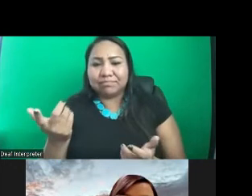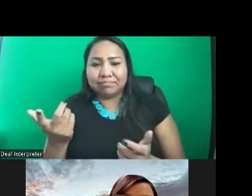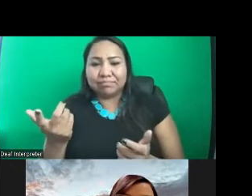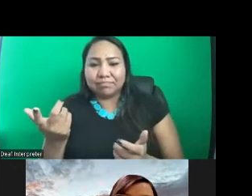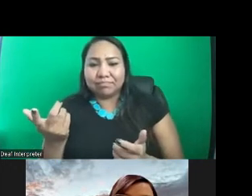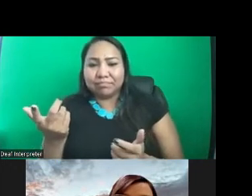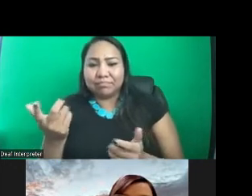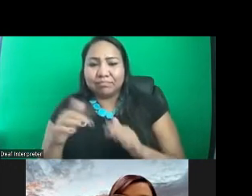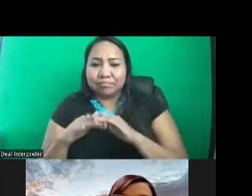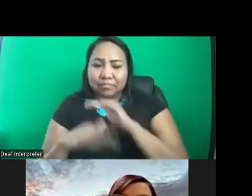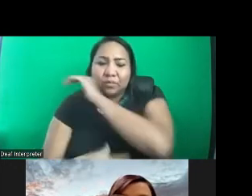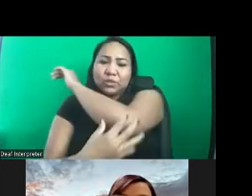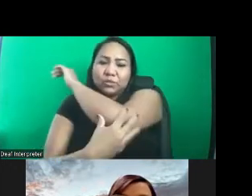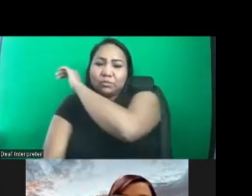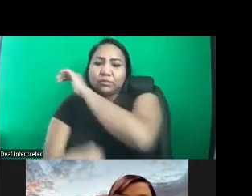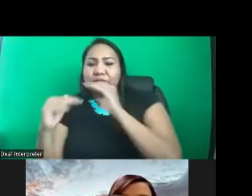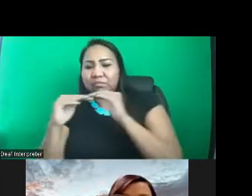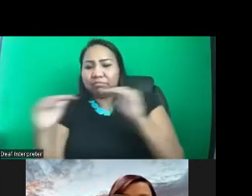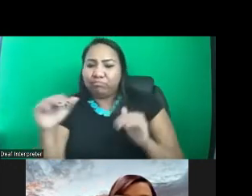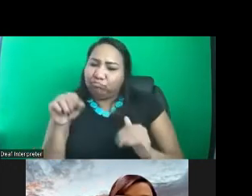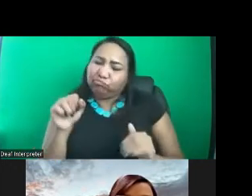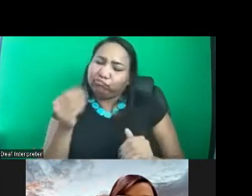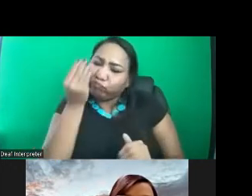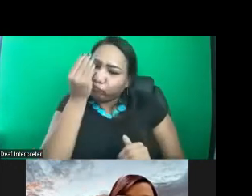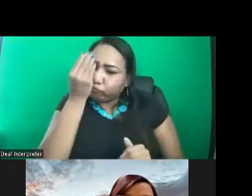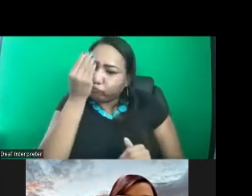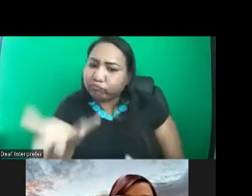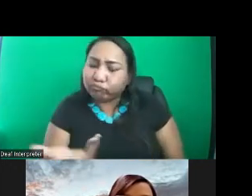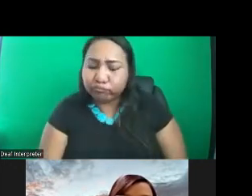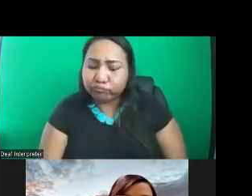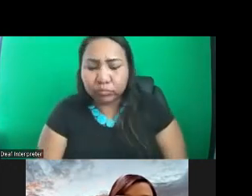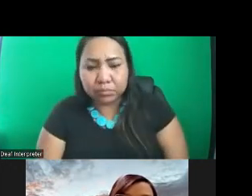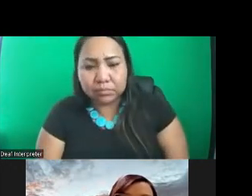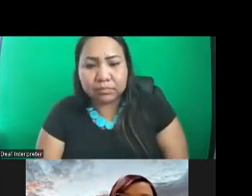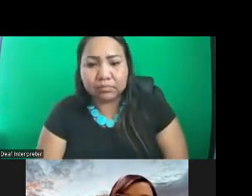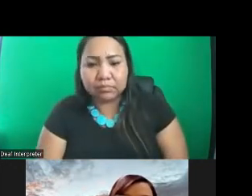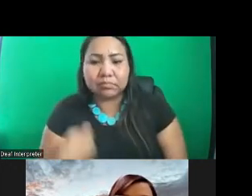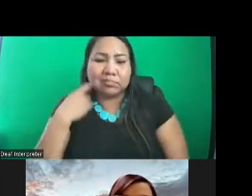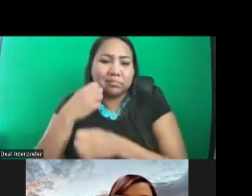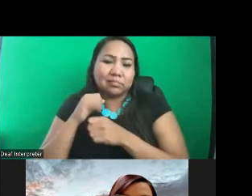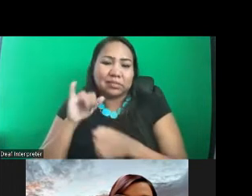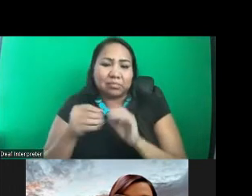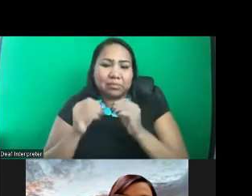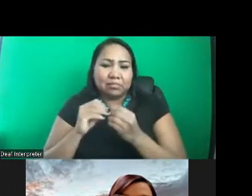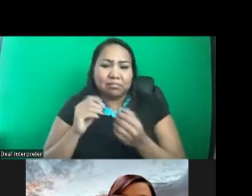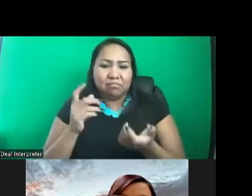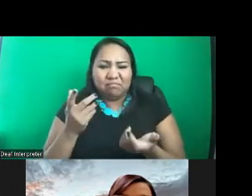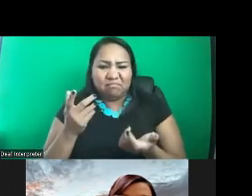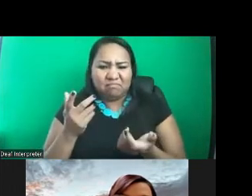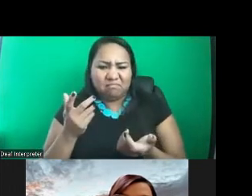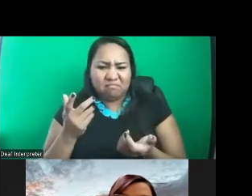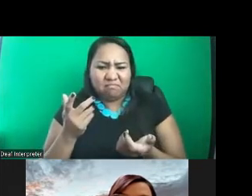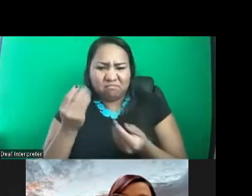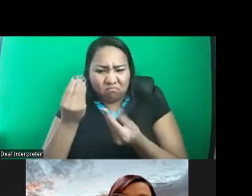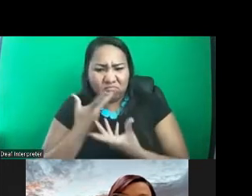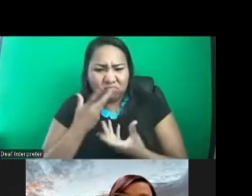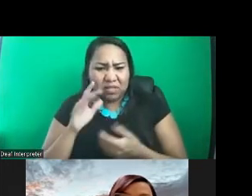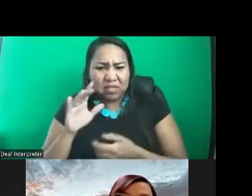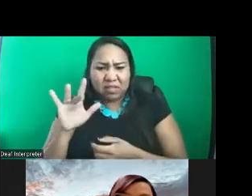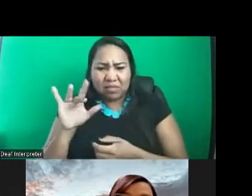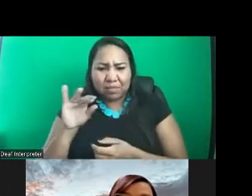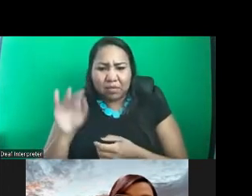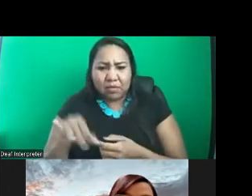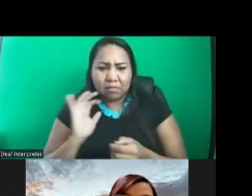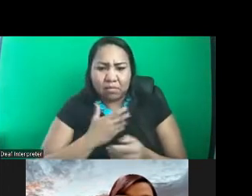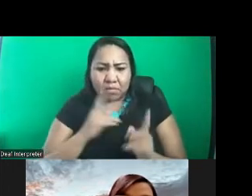level. And recently I got this number updated where about 25% of our population have completed